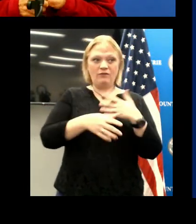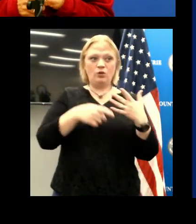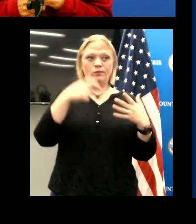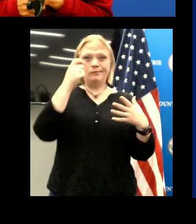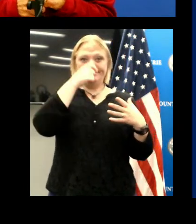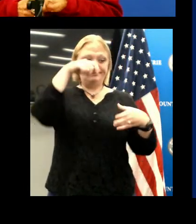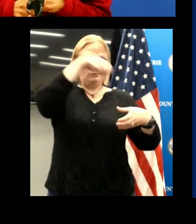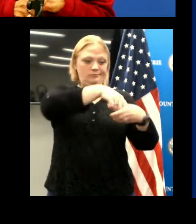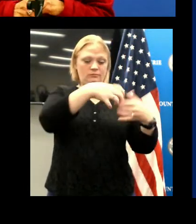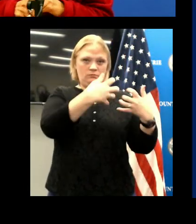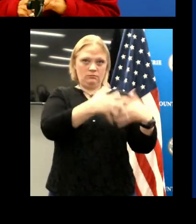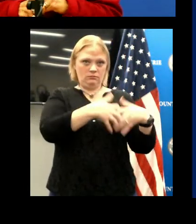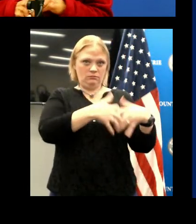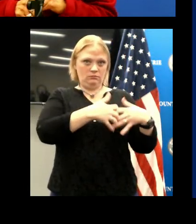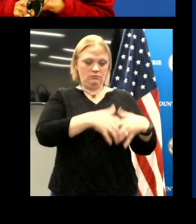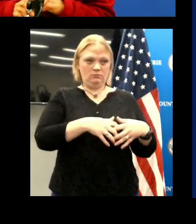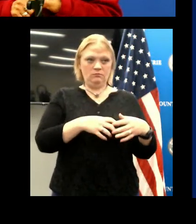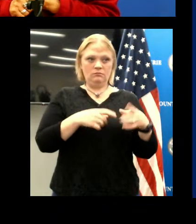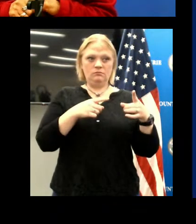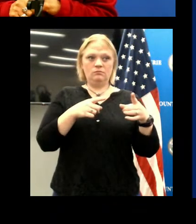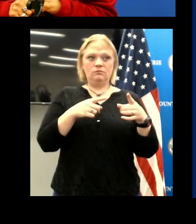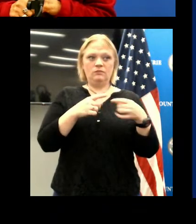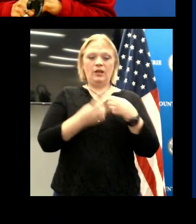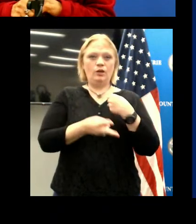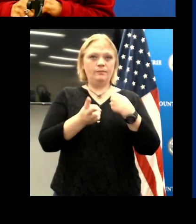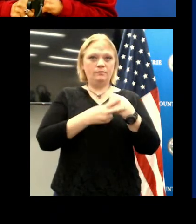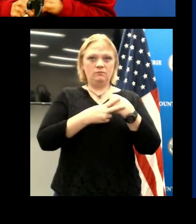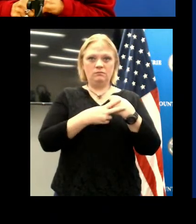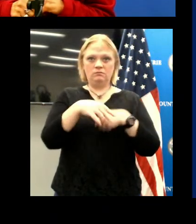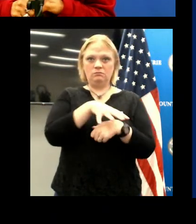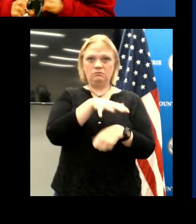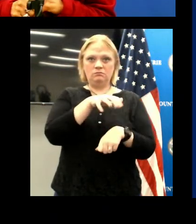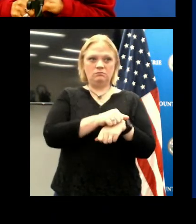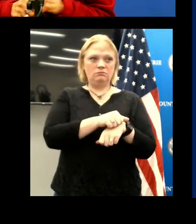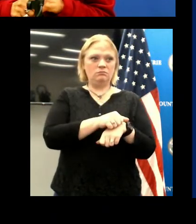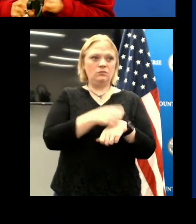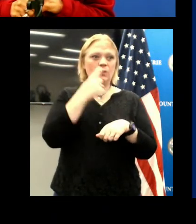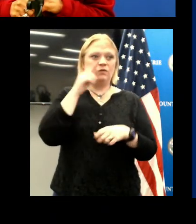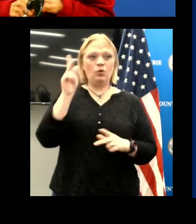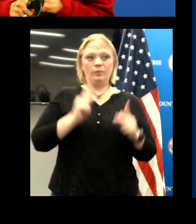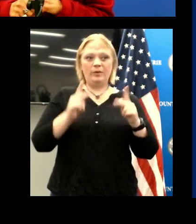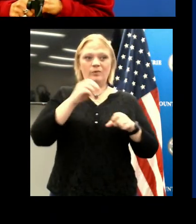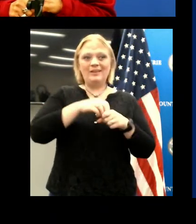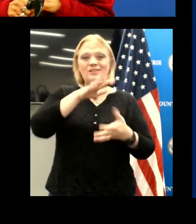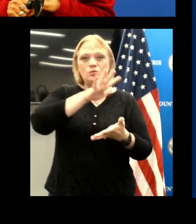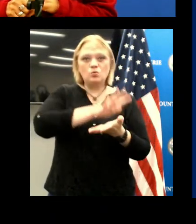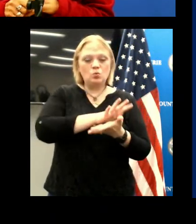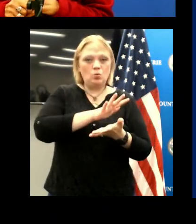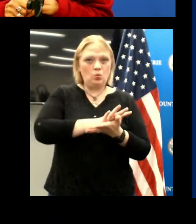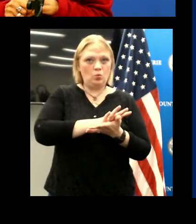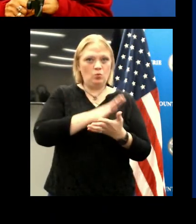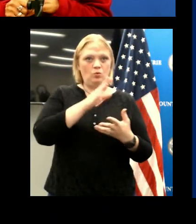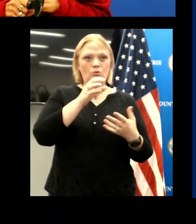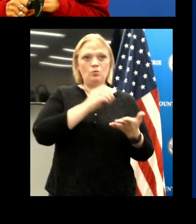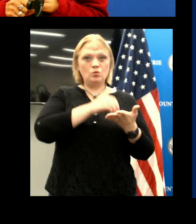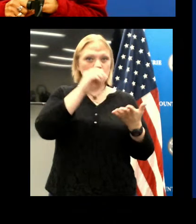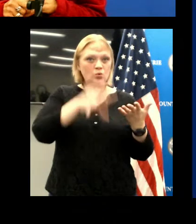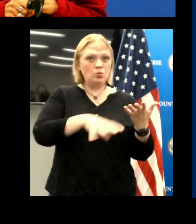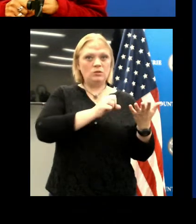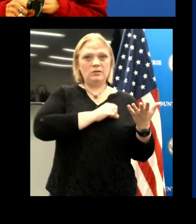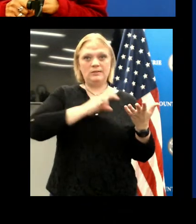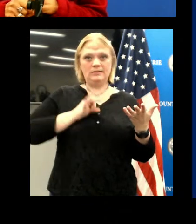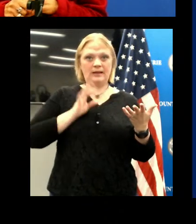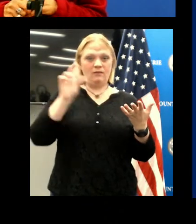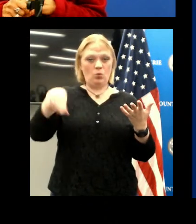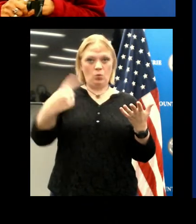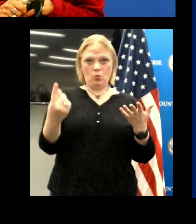the machine. And these are reserved just for people who are in school, either their students or their staff,